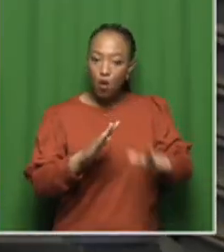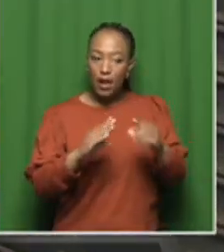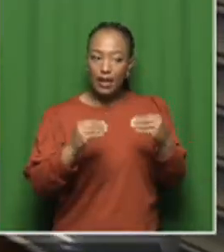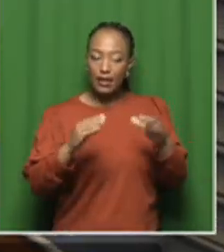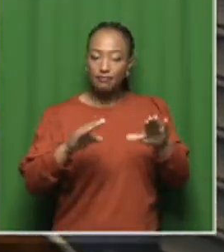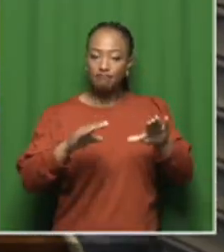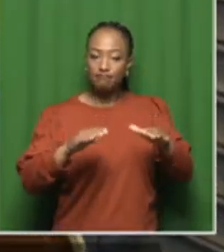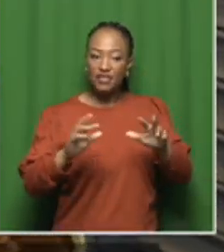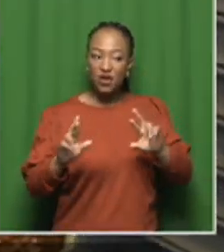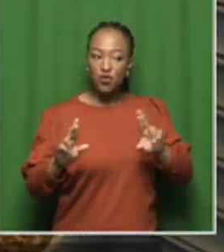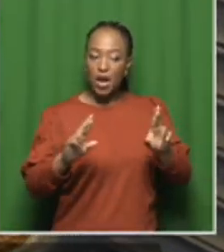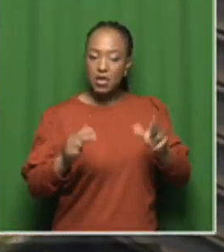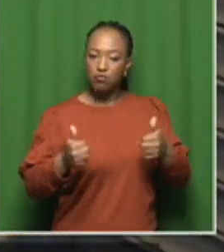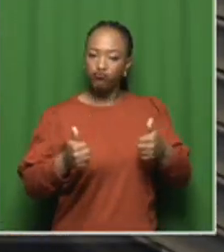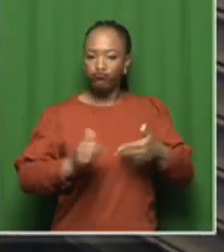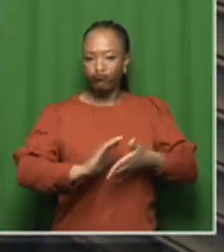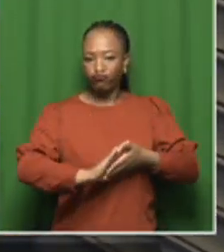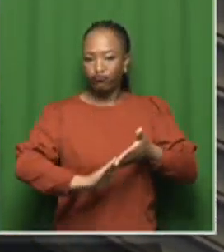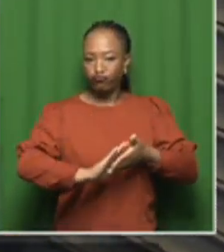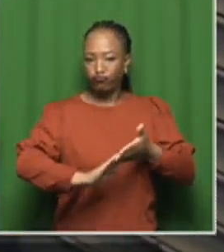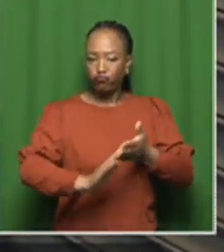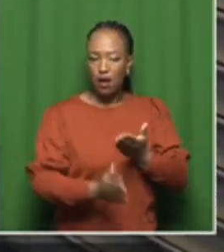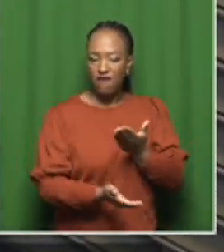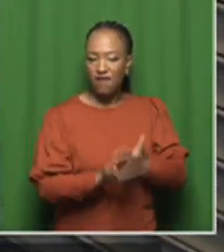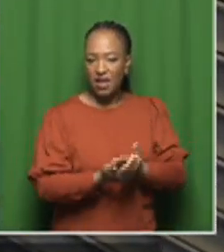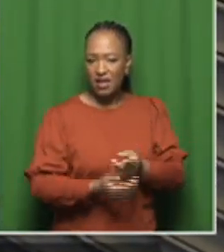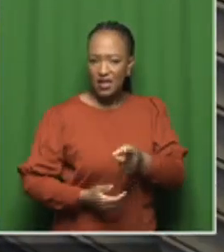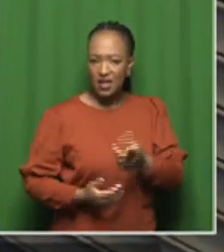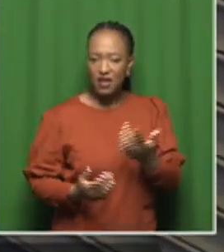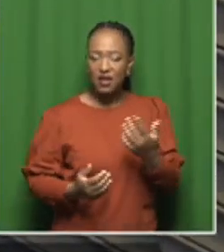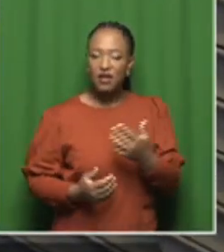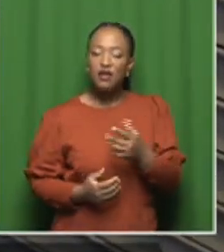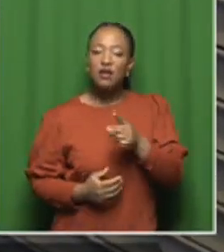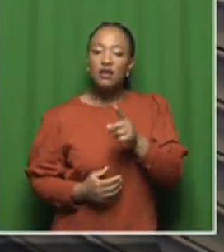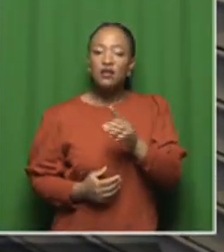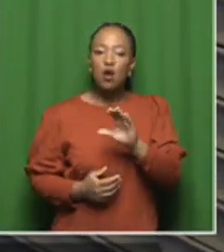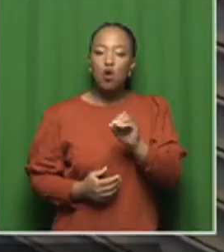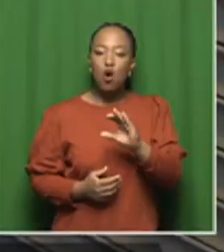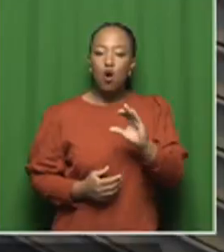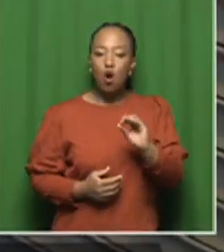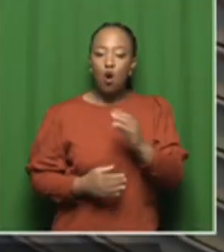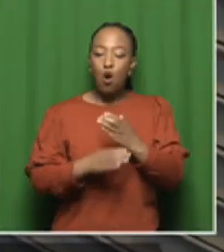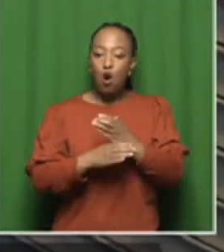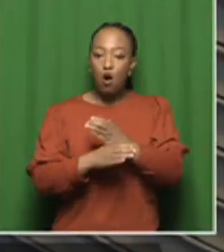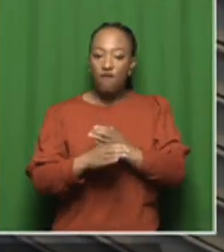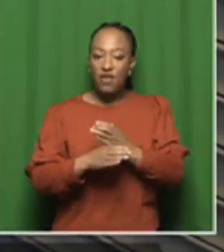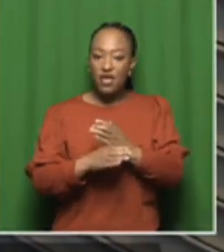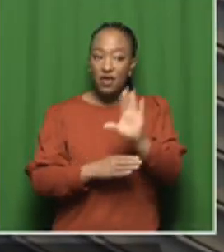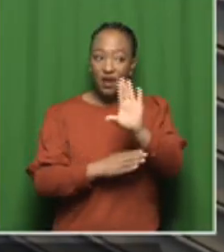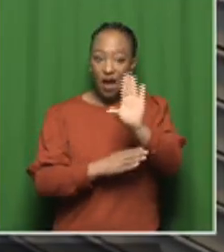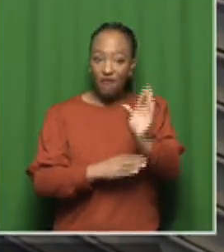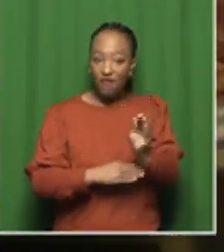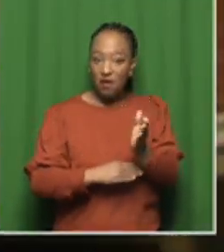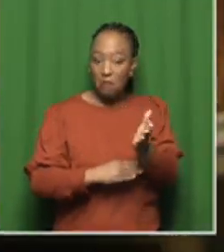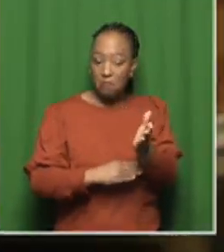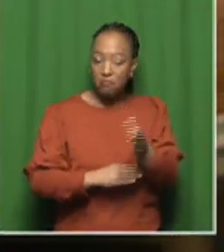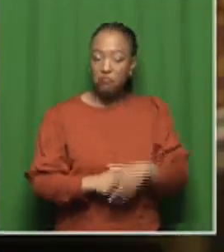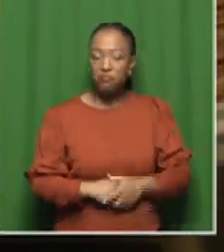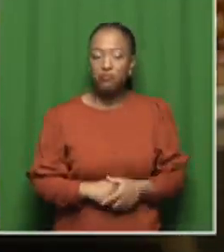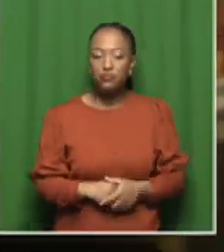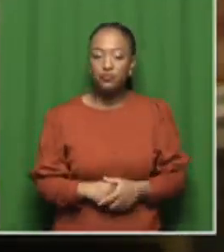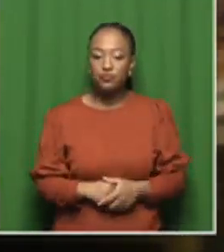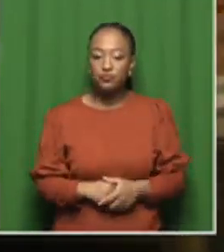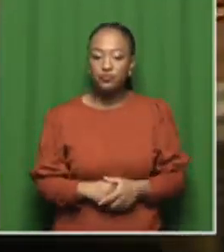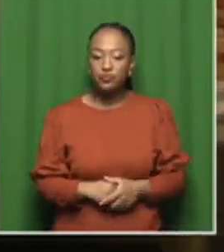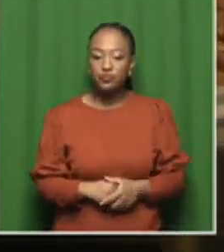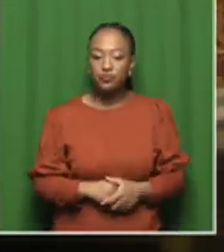a ready market available. He cited processing cocoa from West Africa as an example. We need to co-invest in